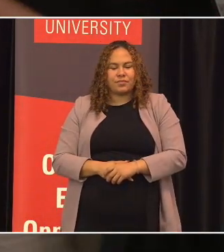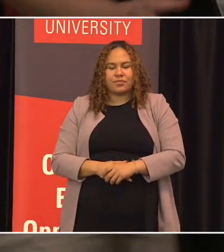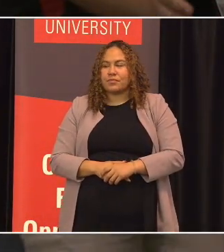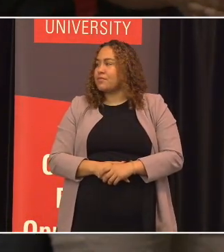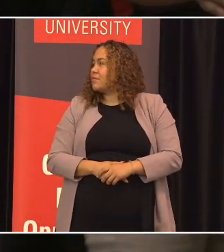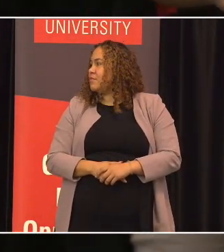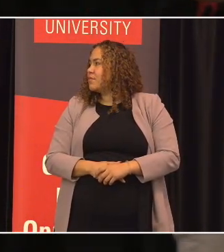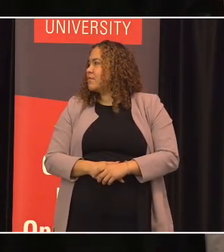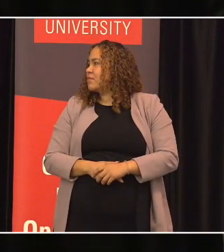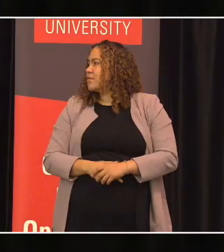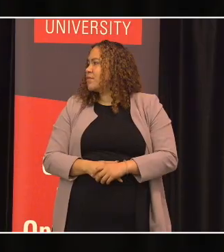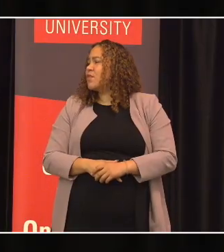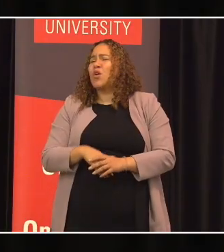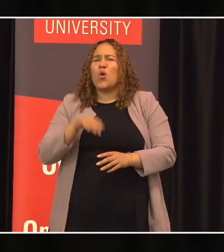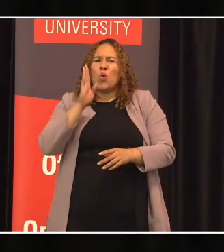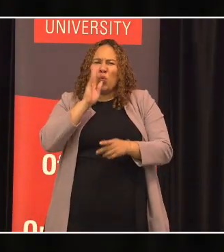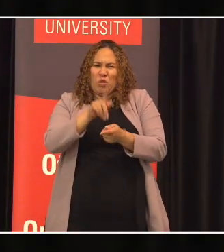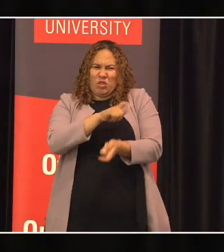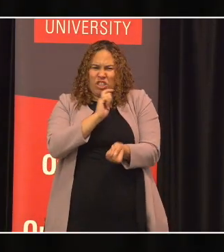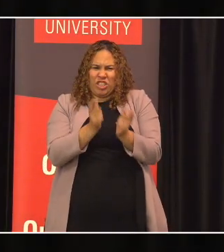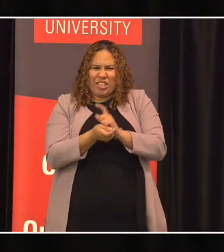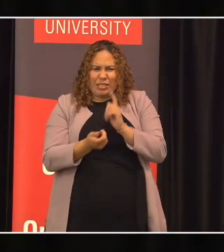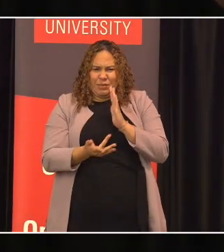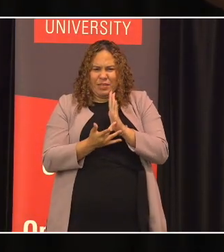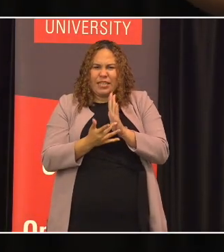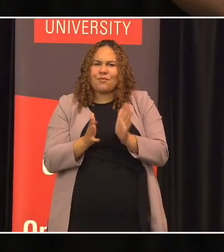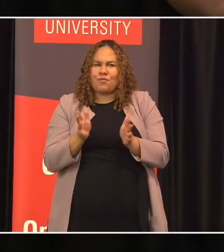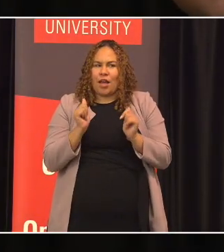We're going to get some technology changed out here real quick.